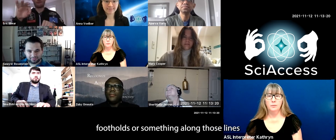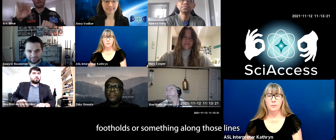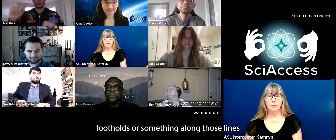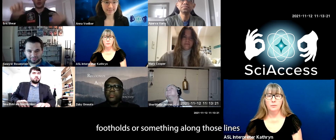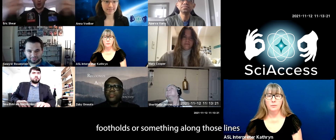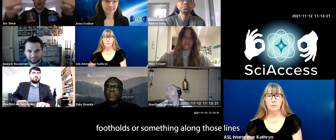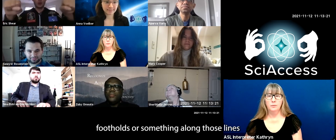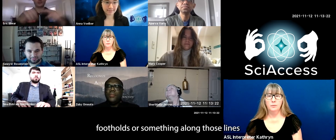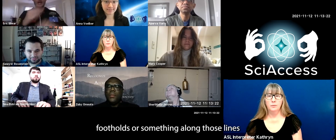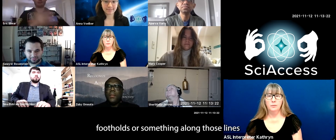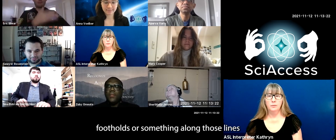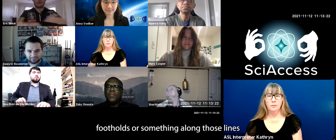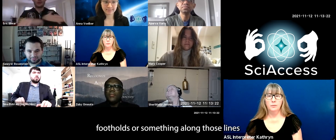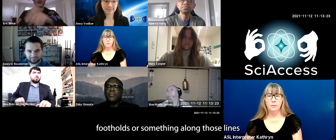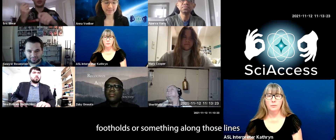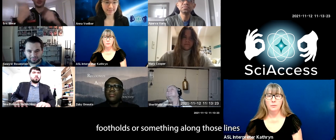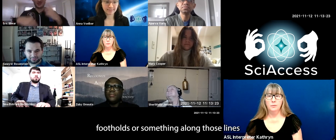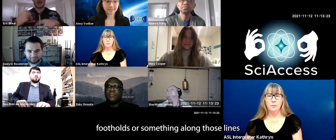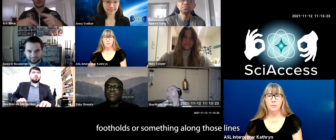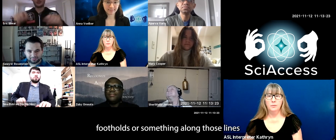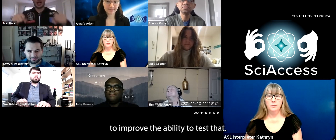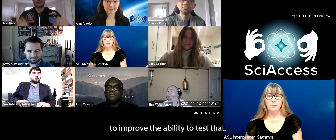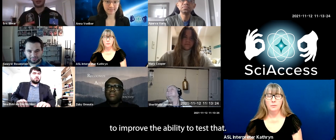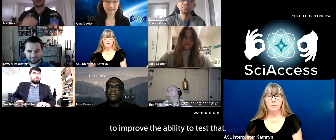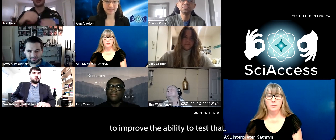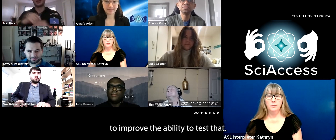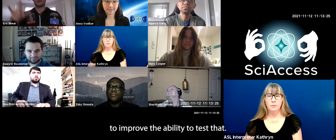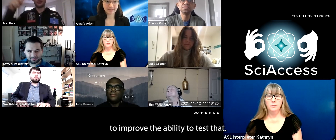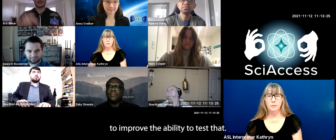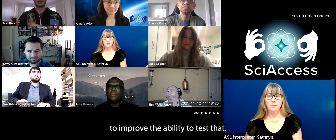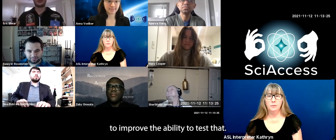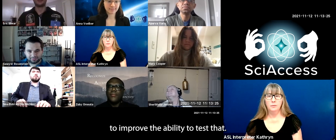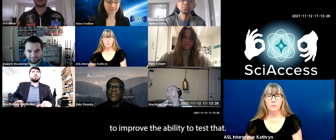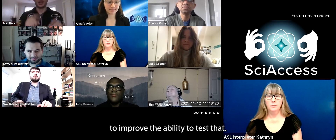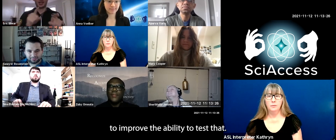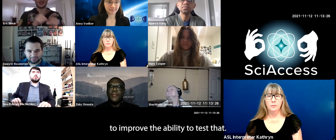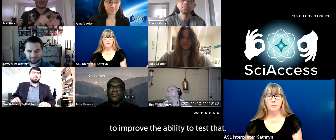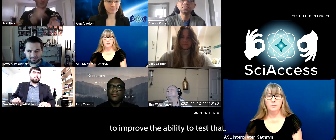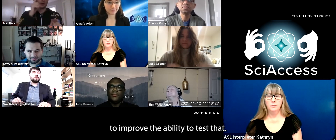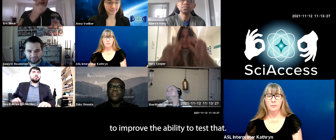handholds, footholds, or something along those lines to improve the ability to test that.